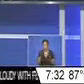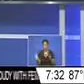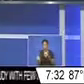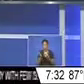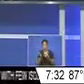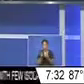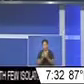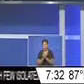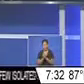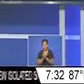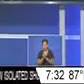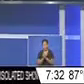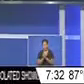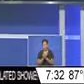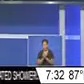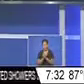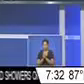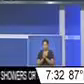in politics.